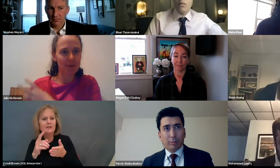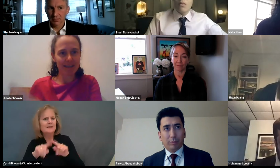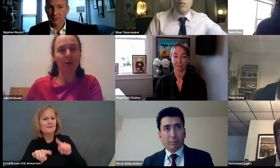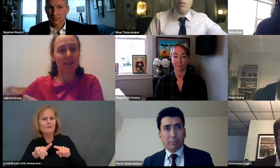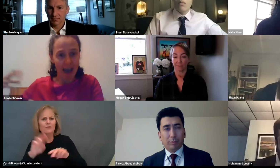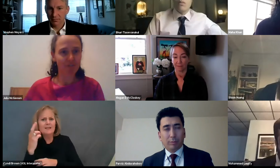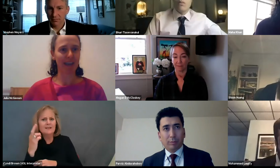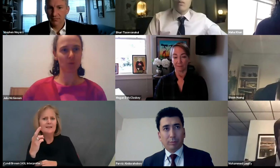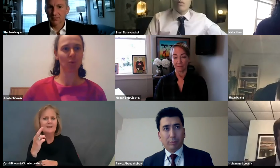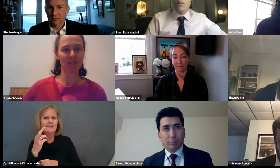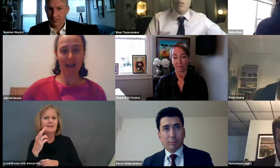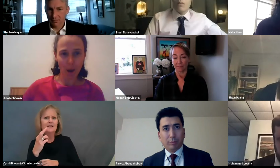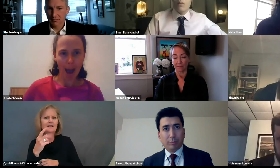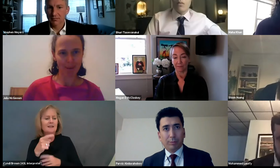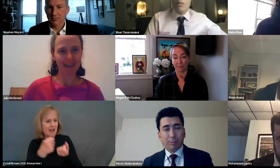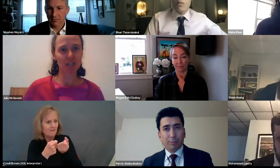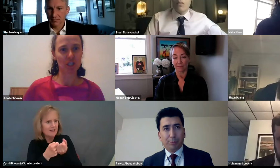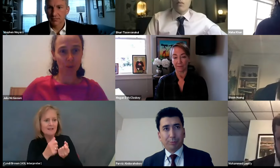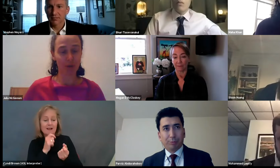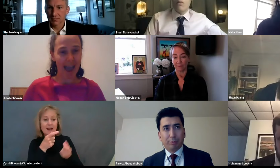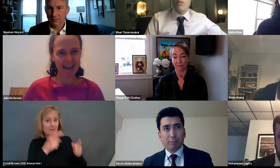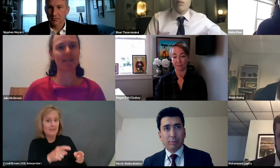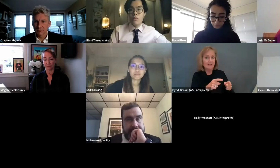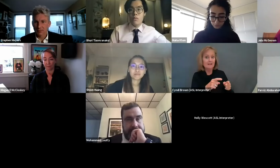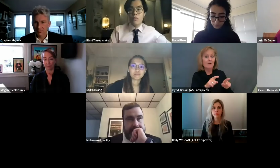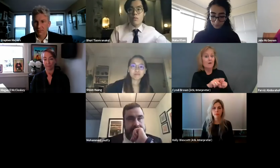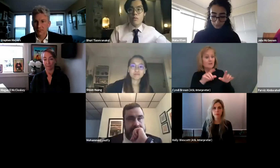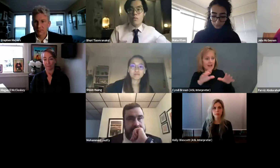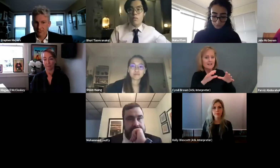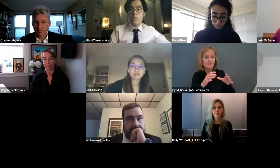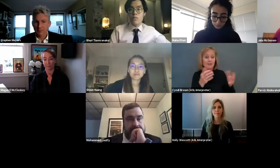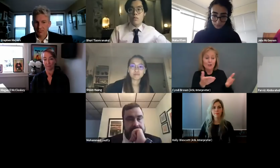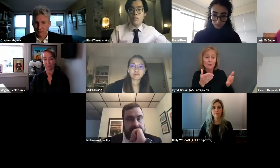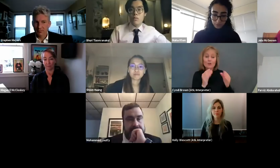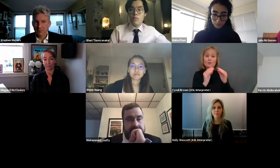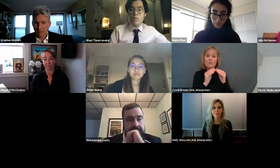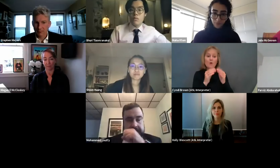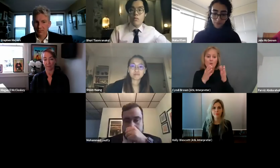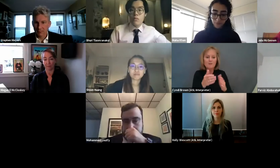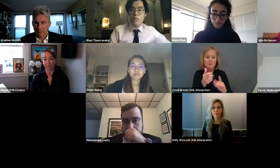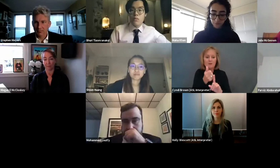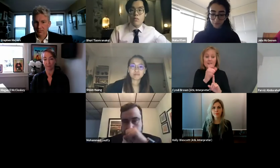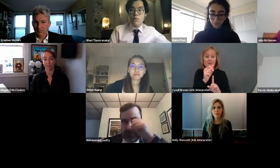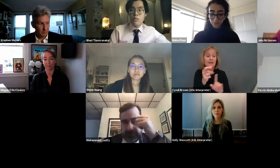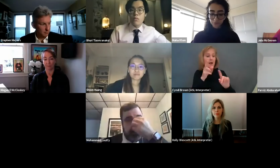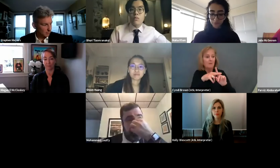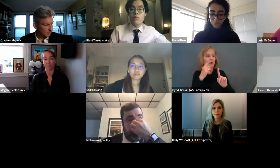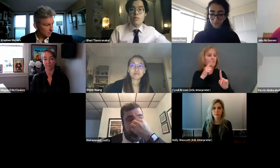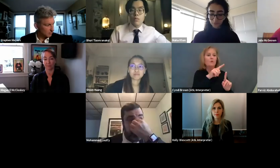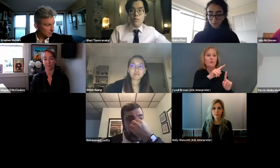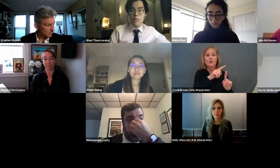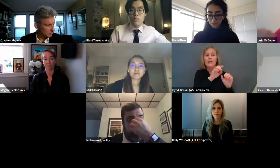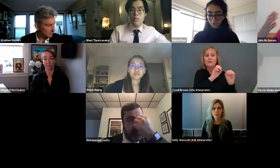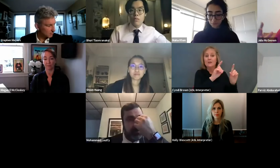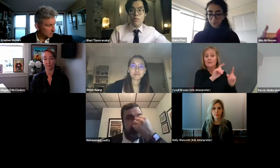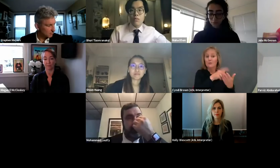reasons. So that, to advocate towards that not happening, and to also actively encourage more persons with disabilities applying, as